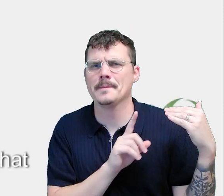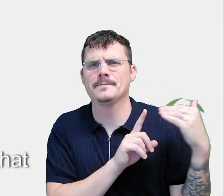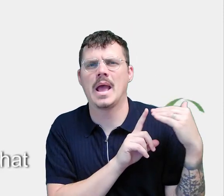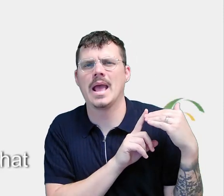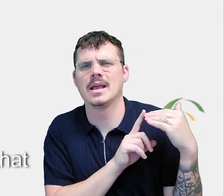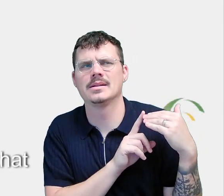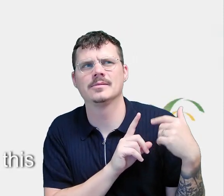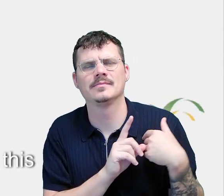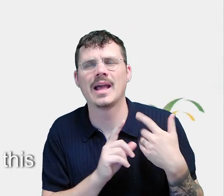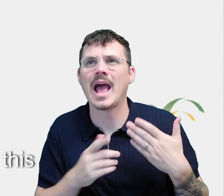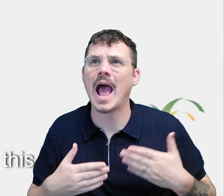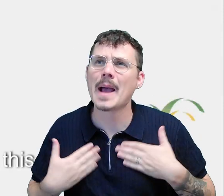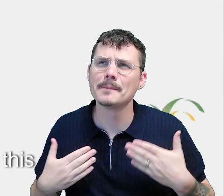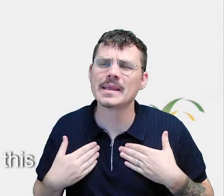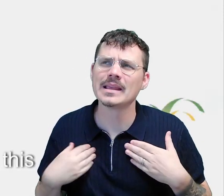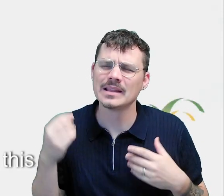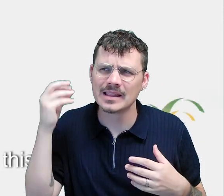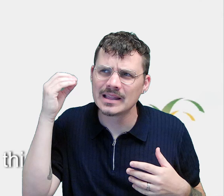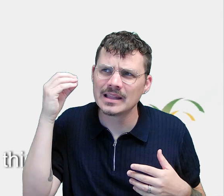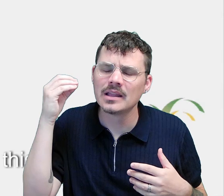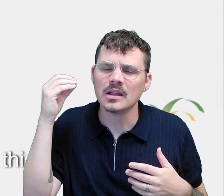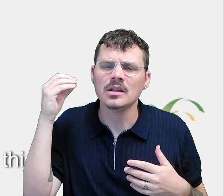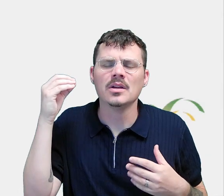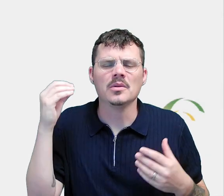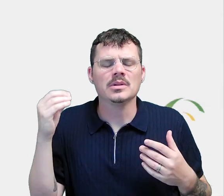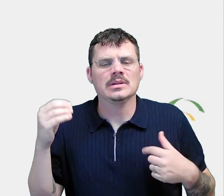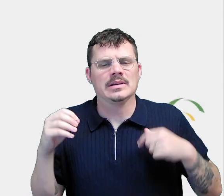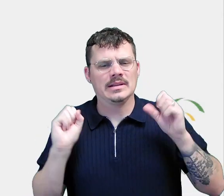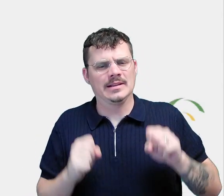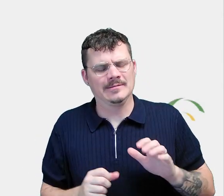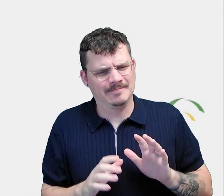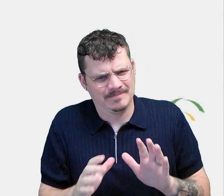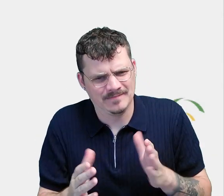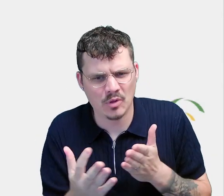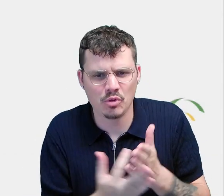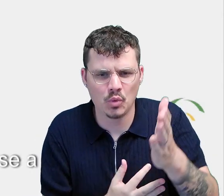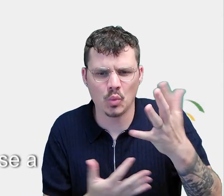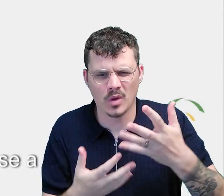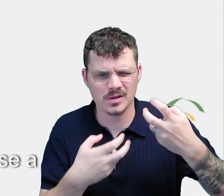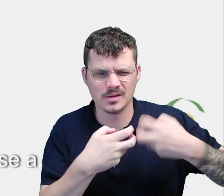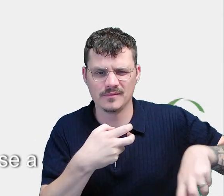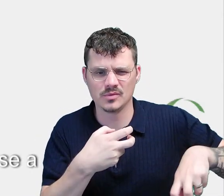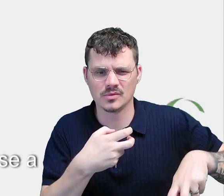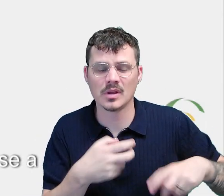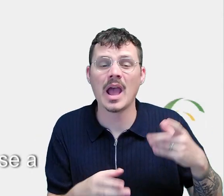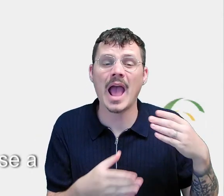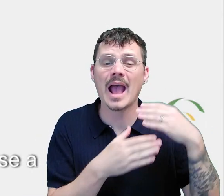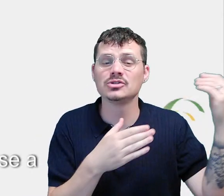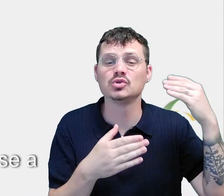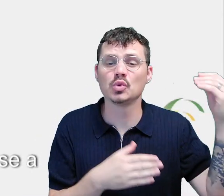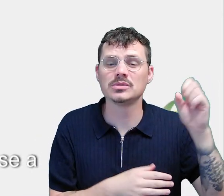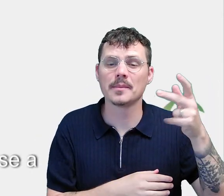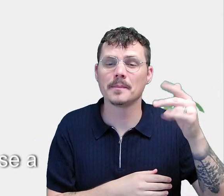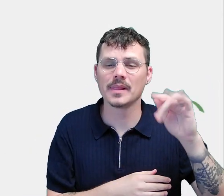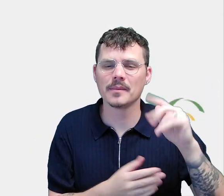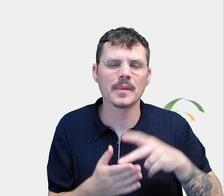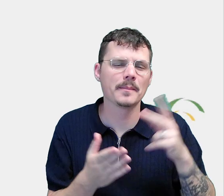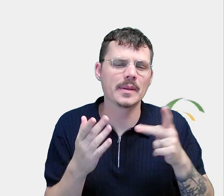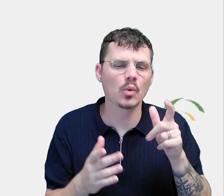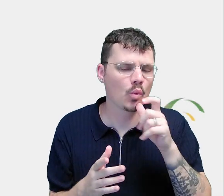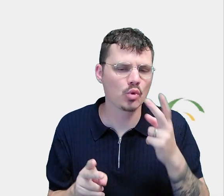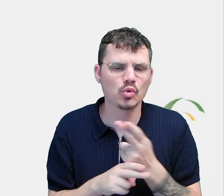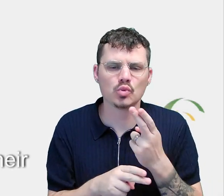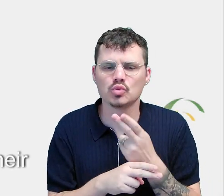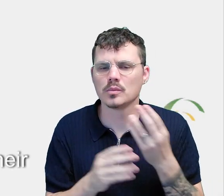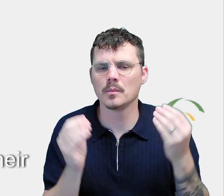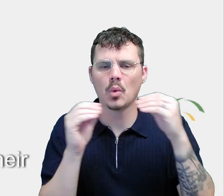of something happy, that gives me the energy to push through this difficult task. External splints, people that tend to use a lot